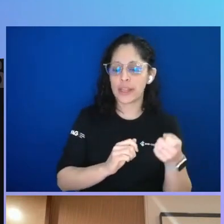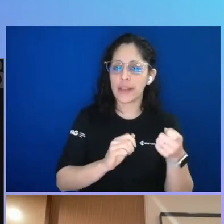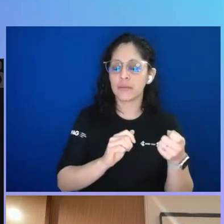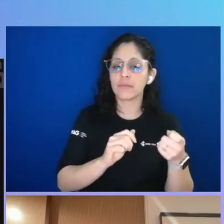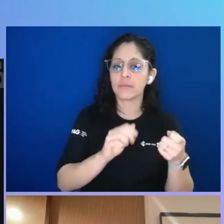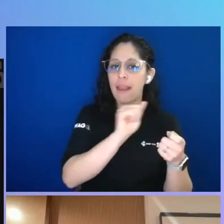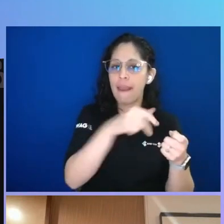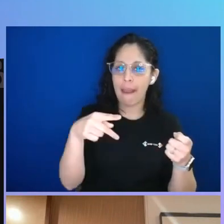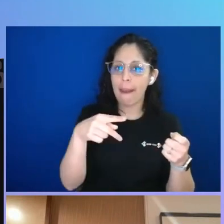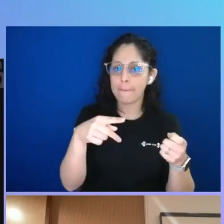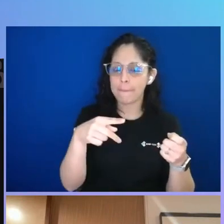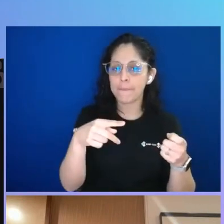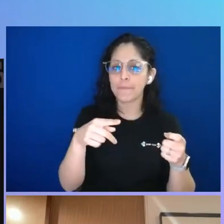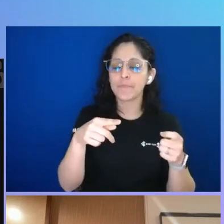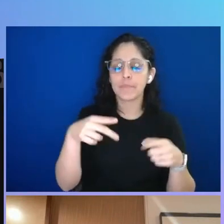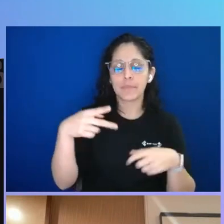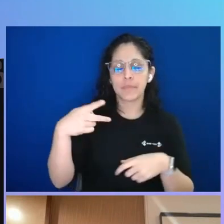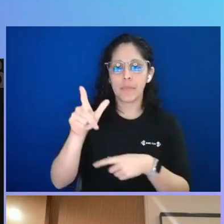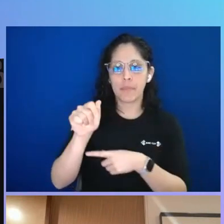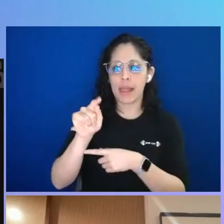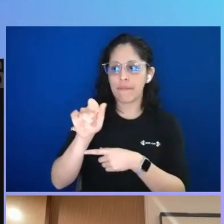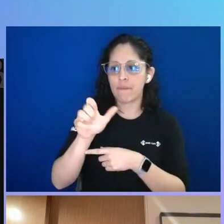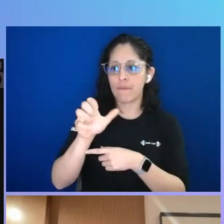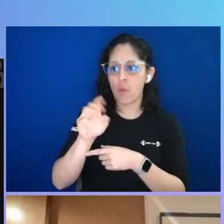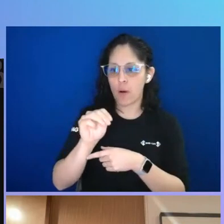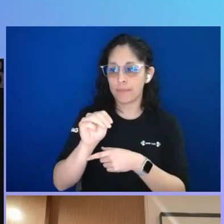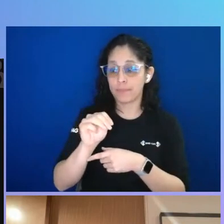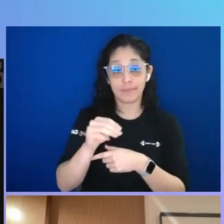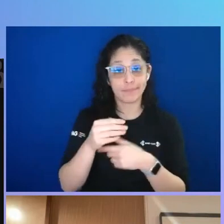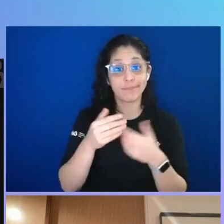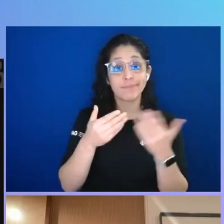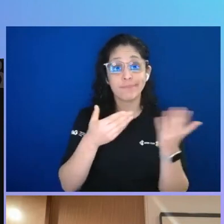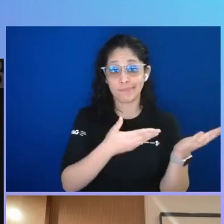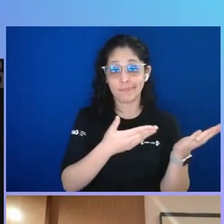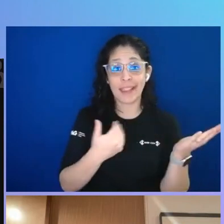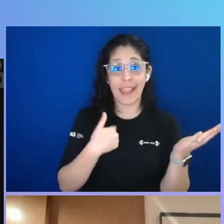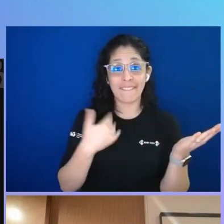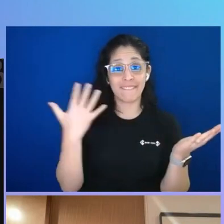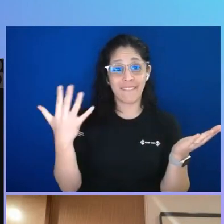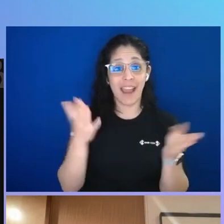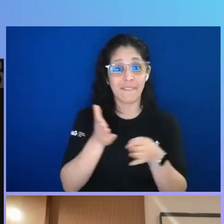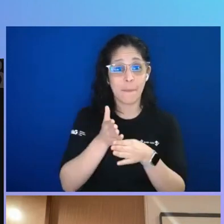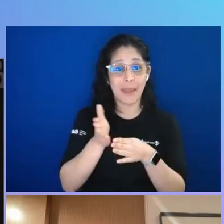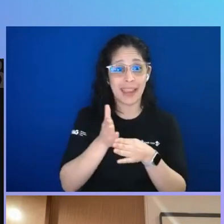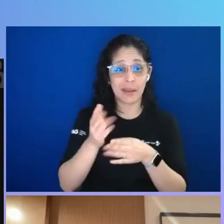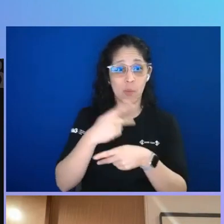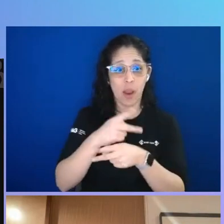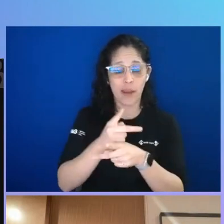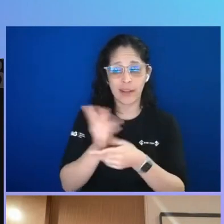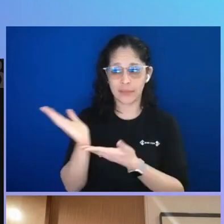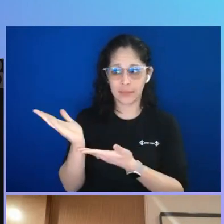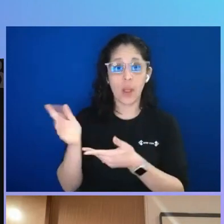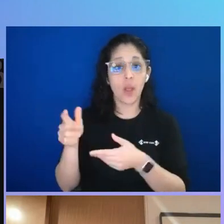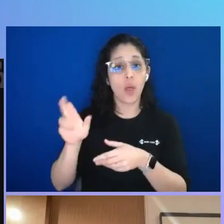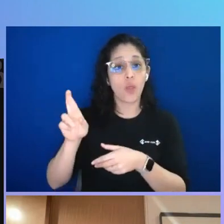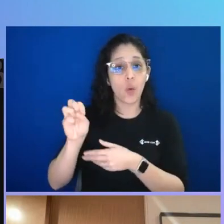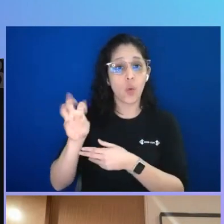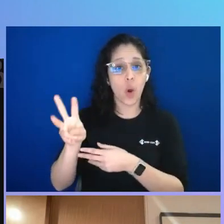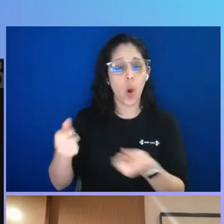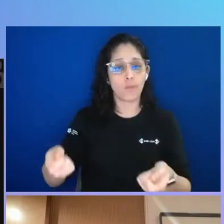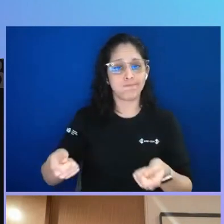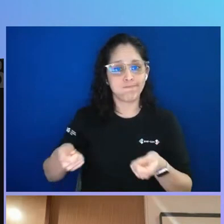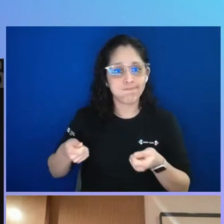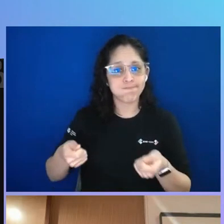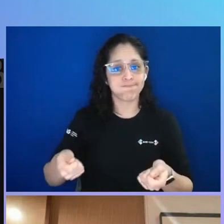photos showcasing Peloton's 5 main product lines. There's the Peloton Row, which we will discuss in detail